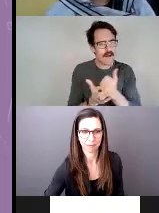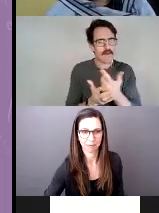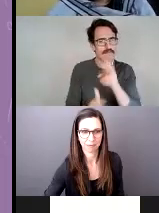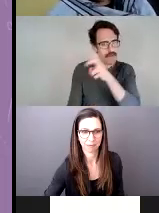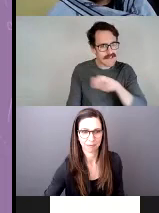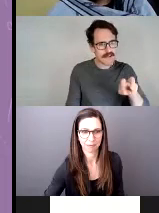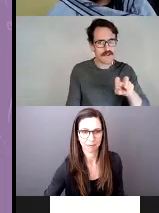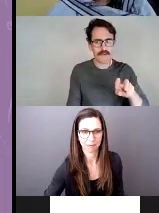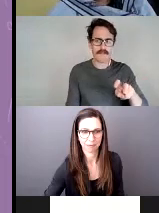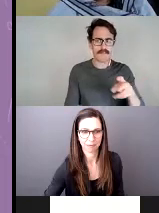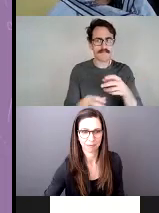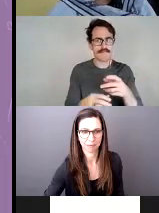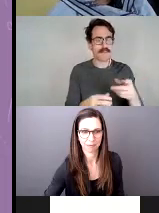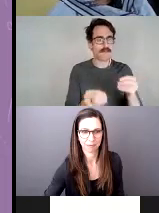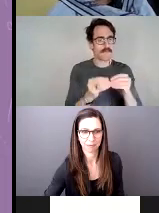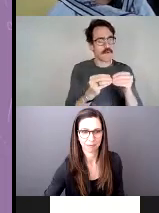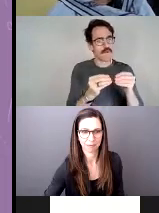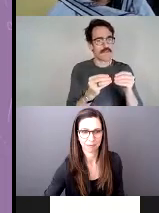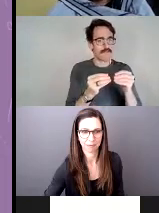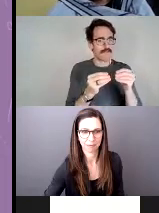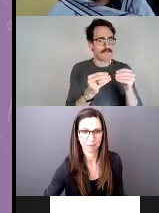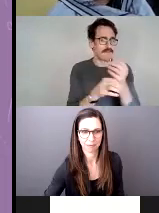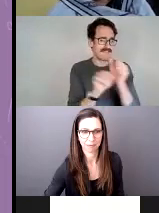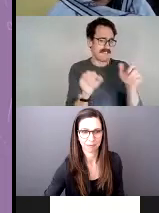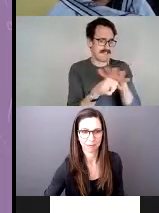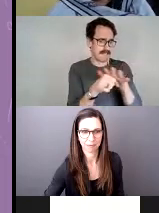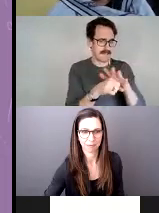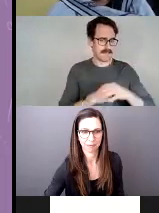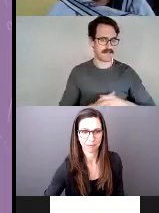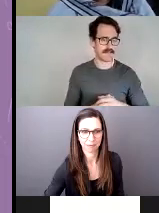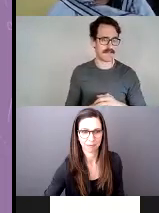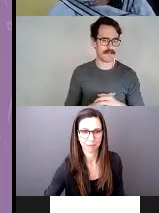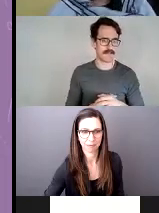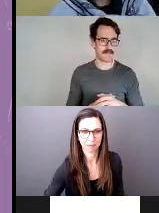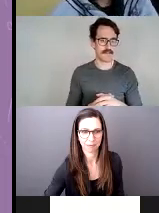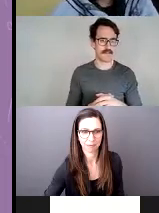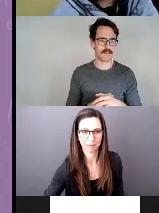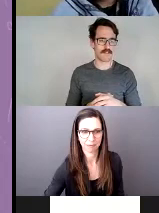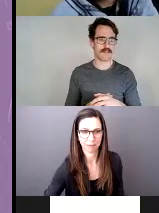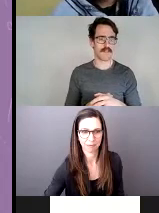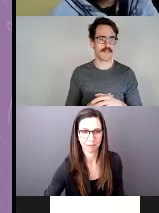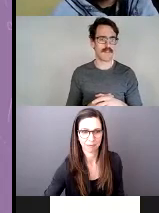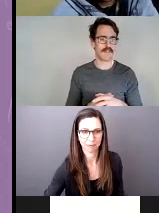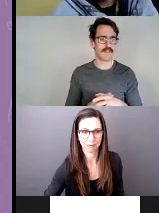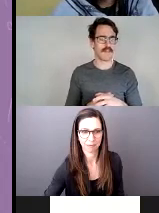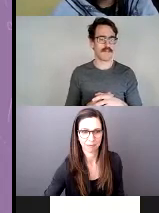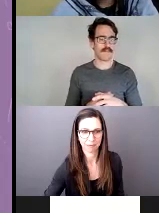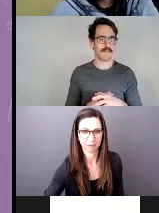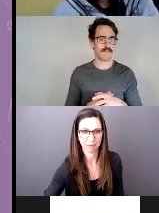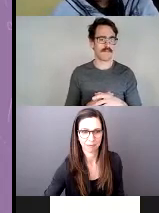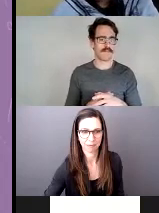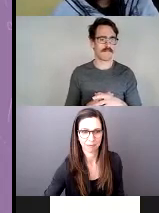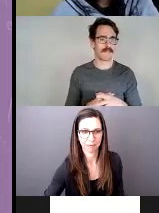and just letting partners know that we are still available 24/7, and letting them know about our online chat,